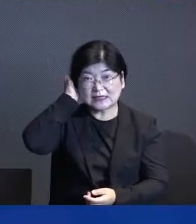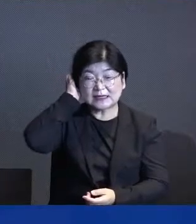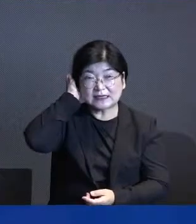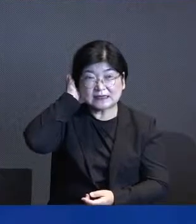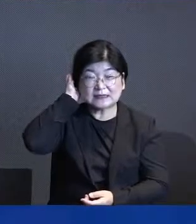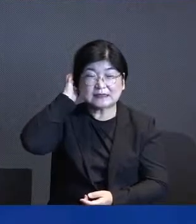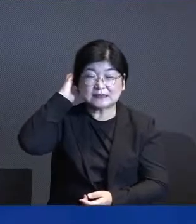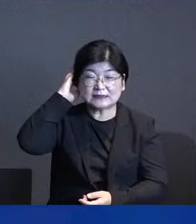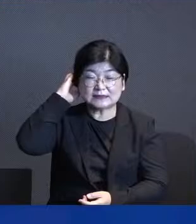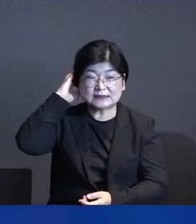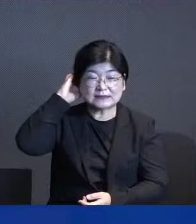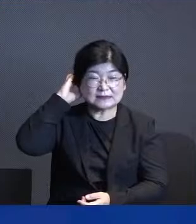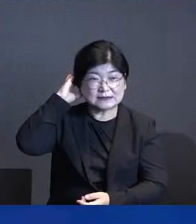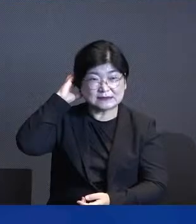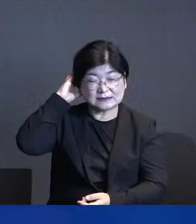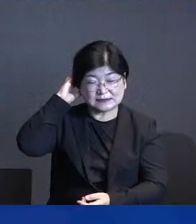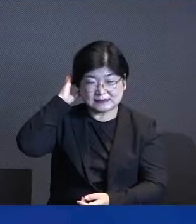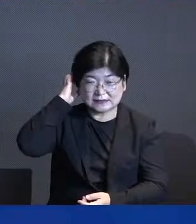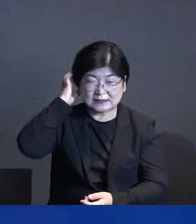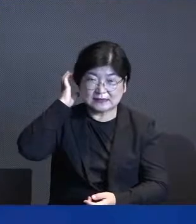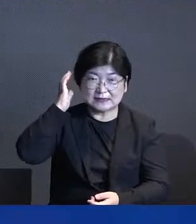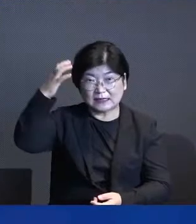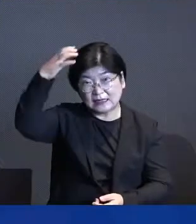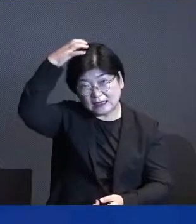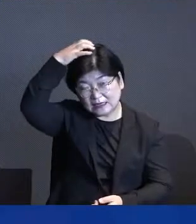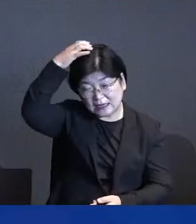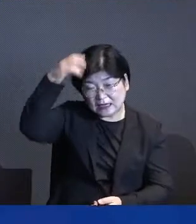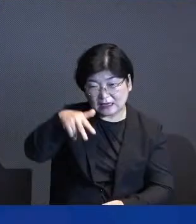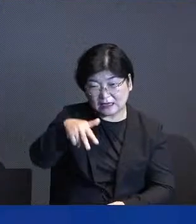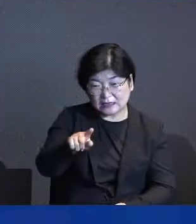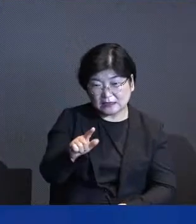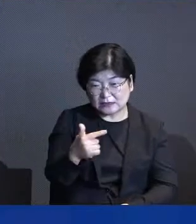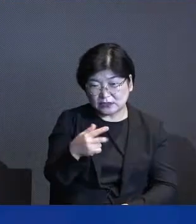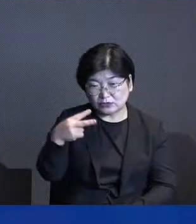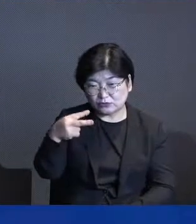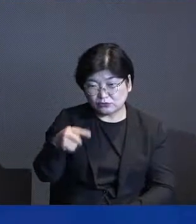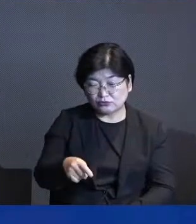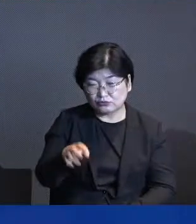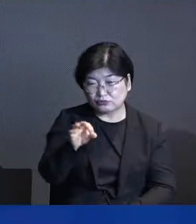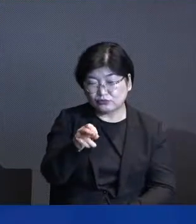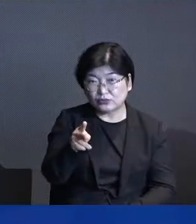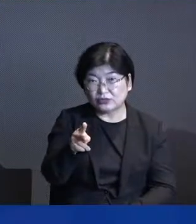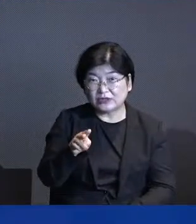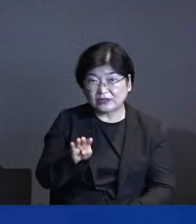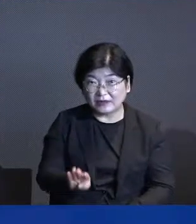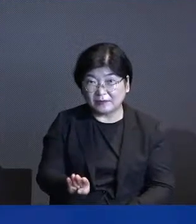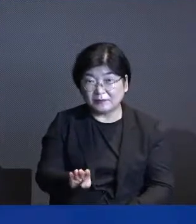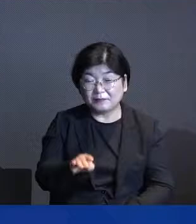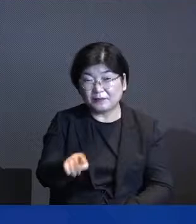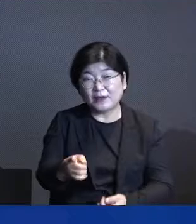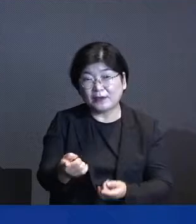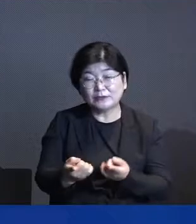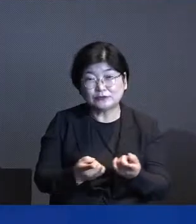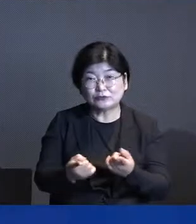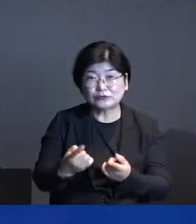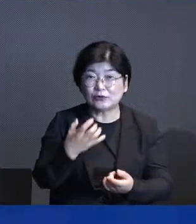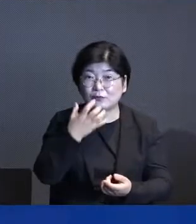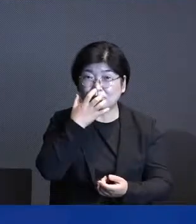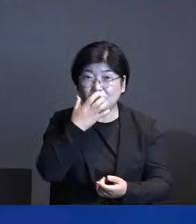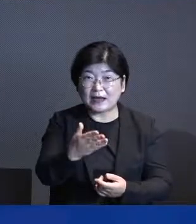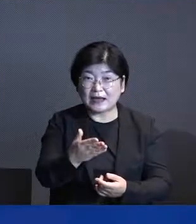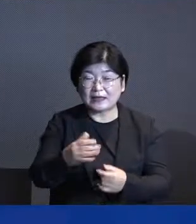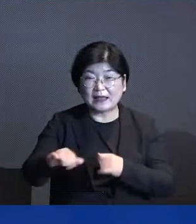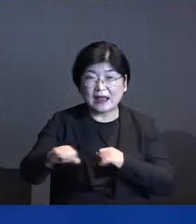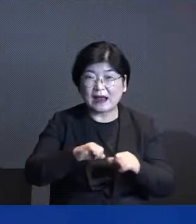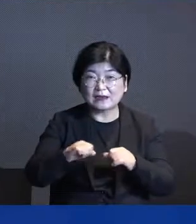of the brain, where all the regulation and inhibition and modulation occur, they need